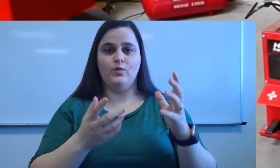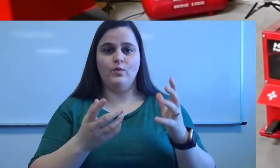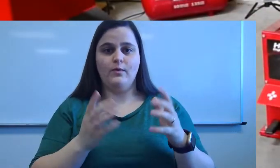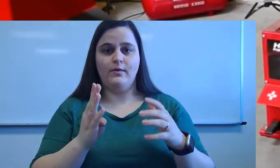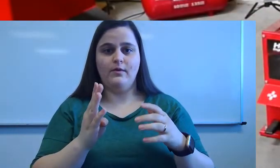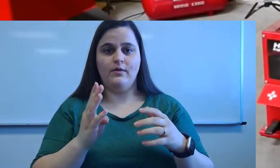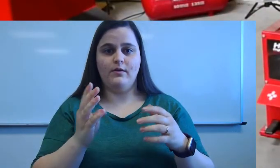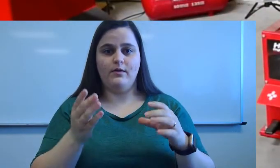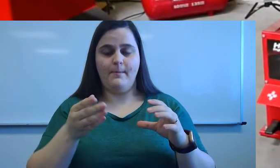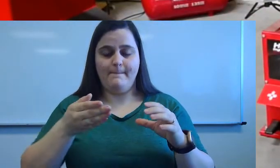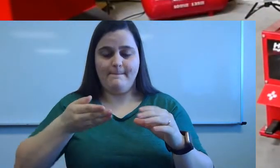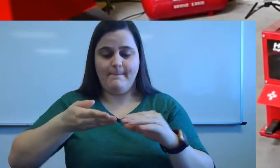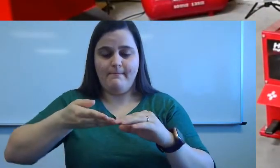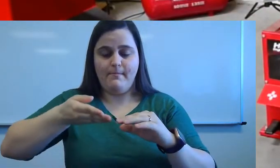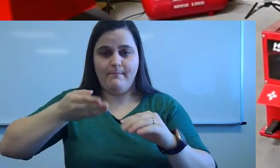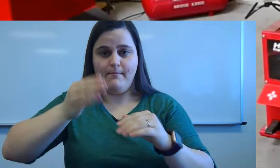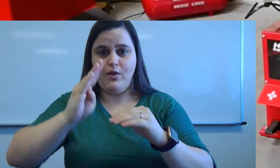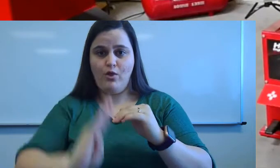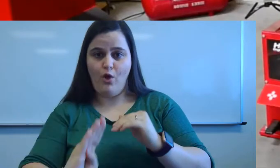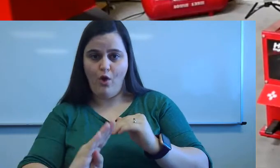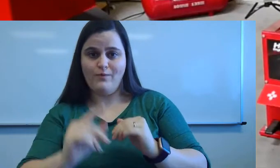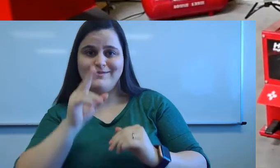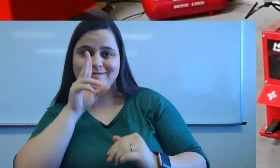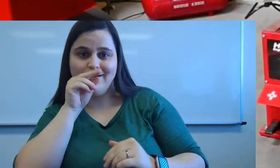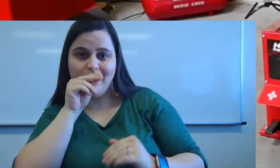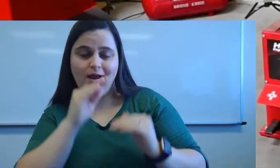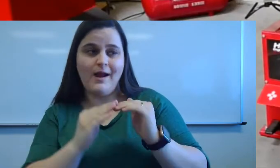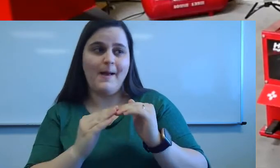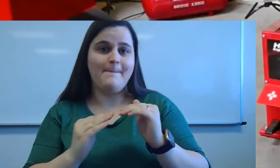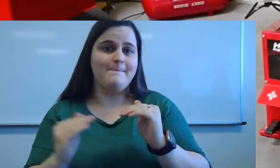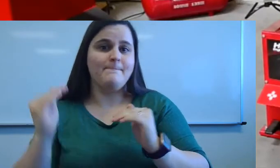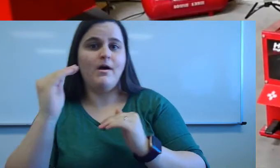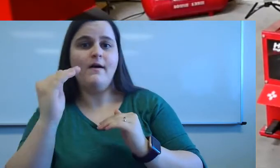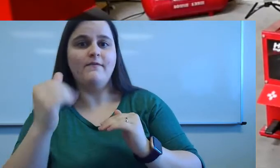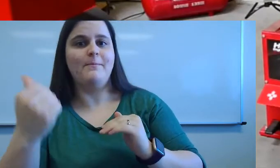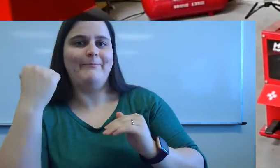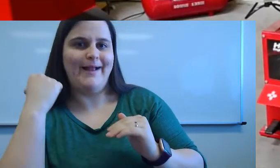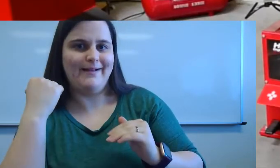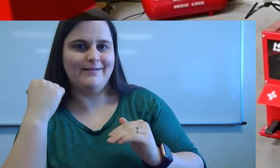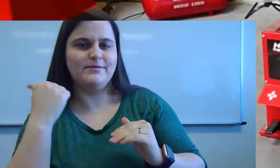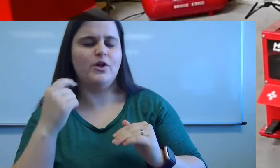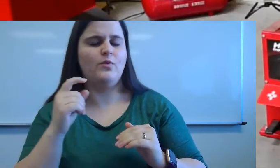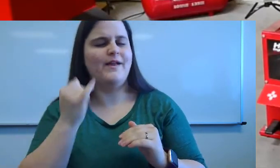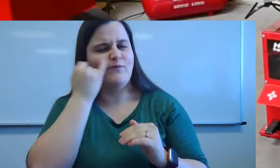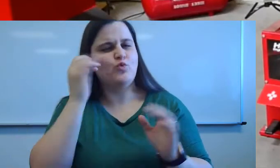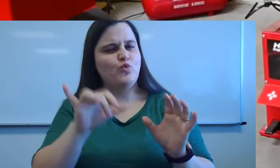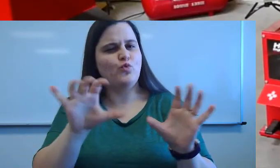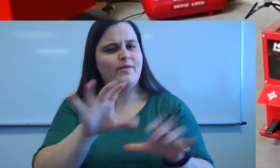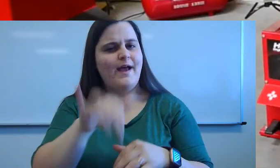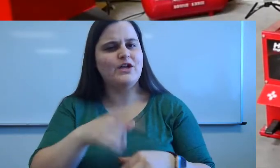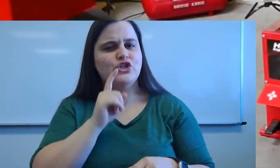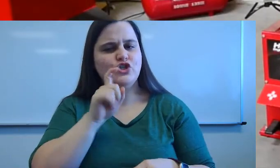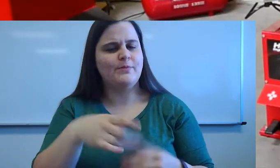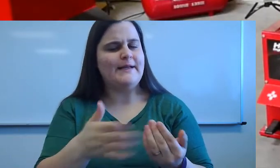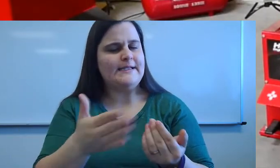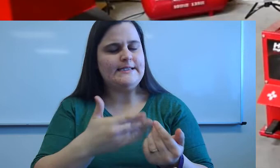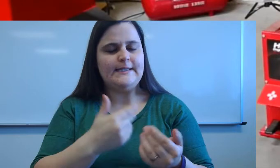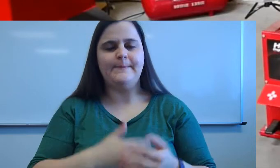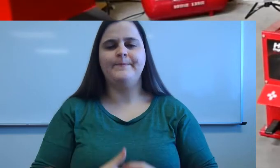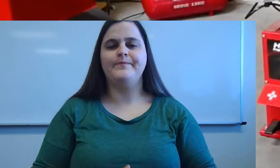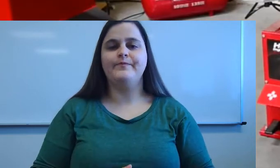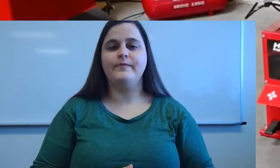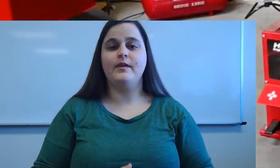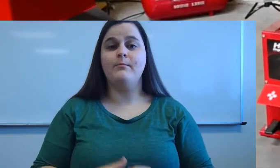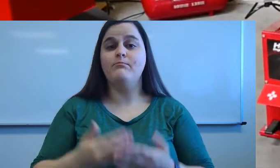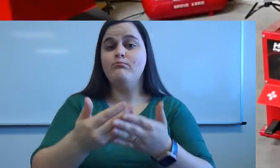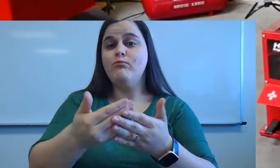below the actual head of the duck and above its back. If you do that, it should go on pretty easily. Before we put